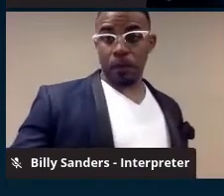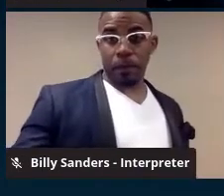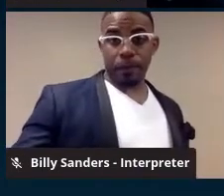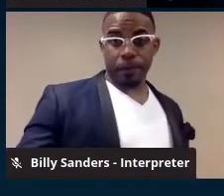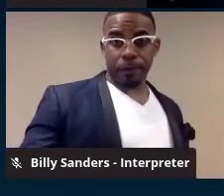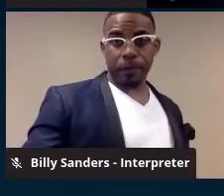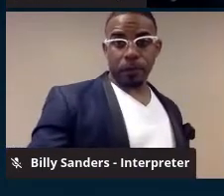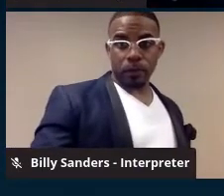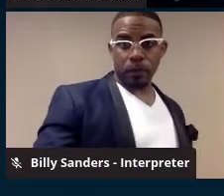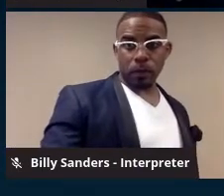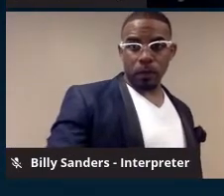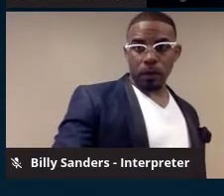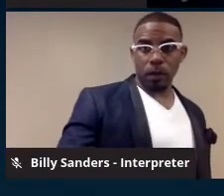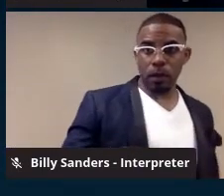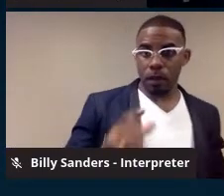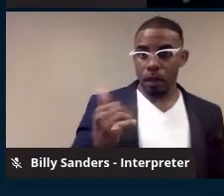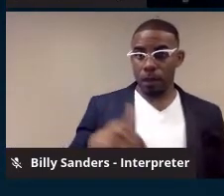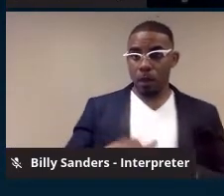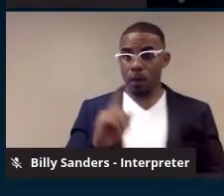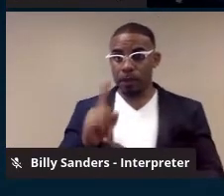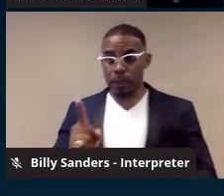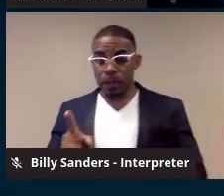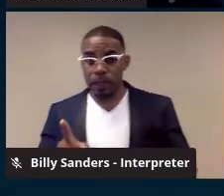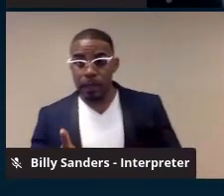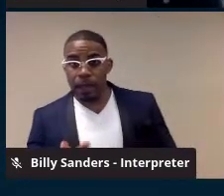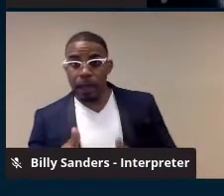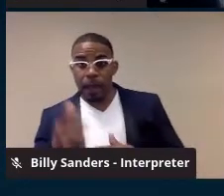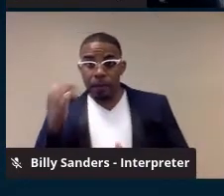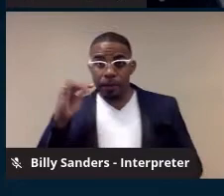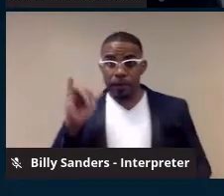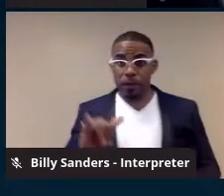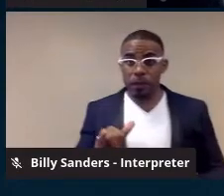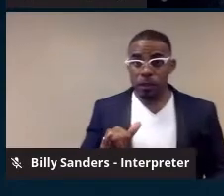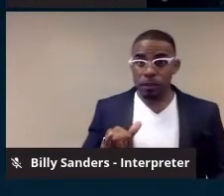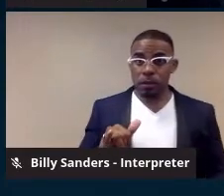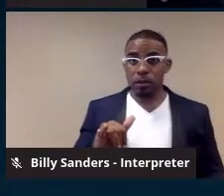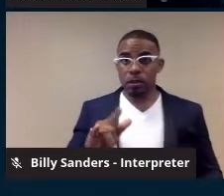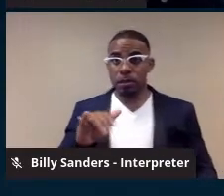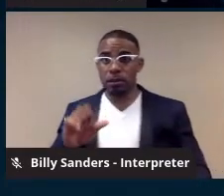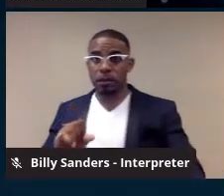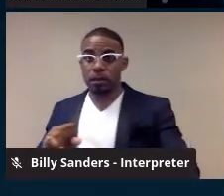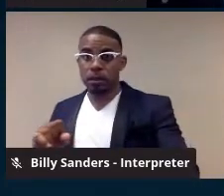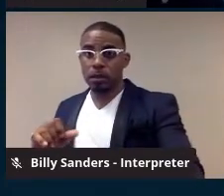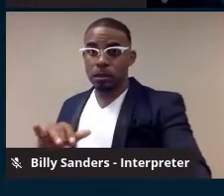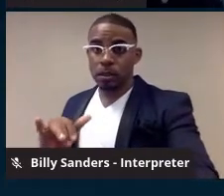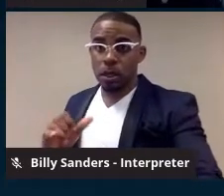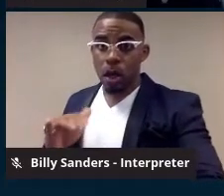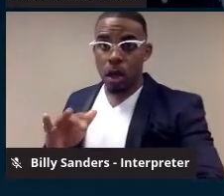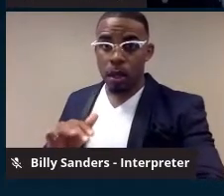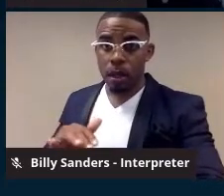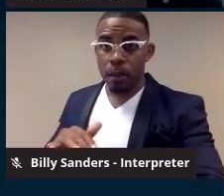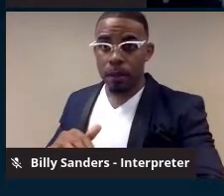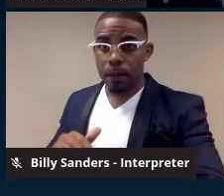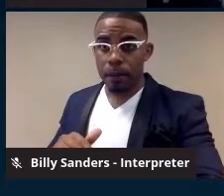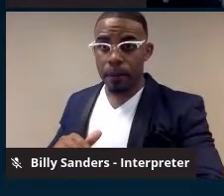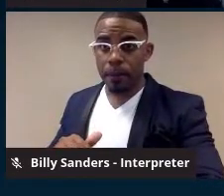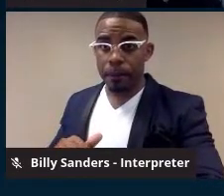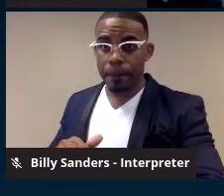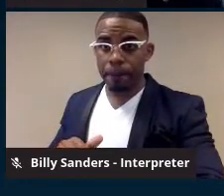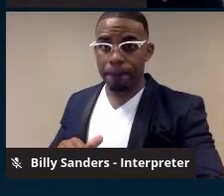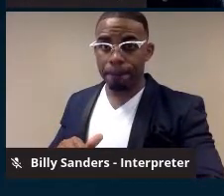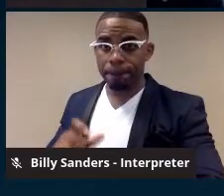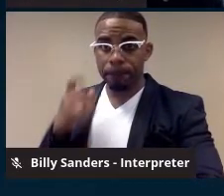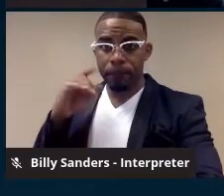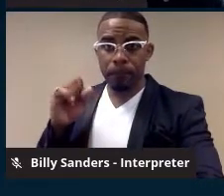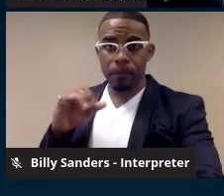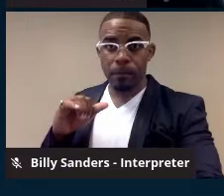and it will come up in a second, just asking me, great, so do I want a server side or a WebAssembly app? So I thought